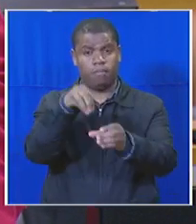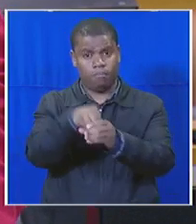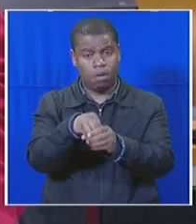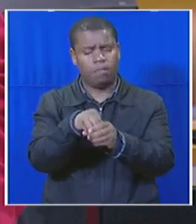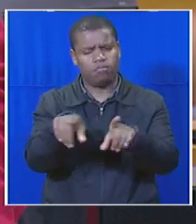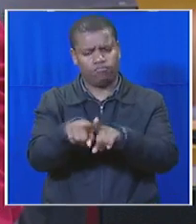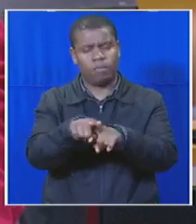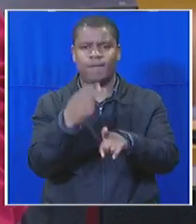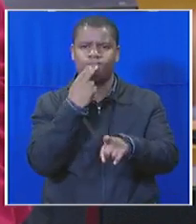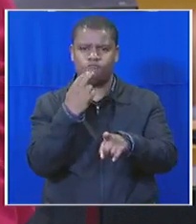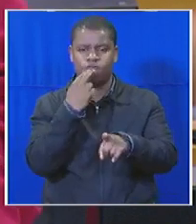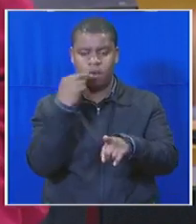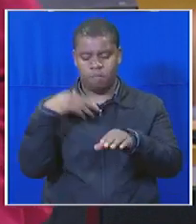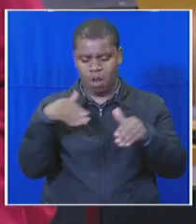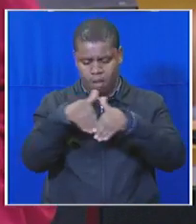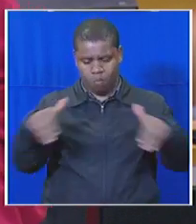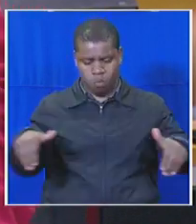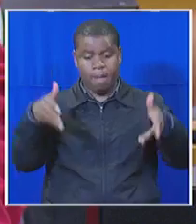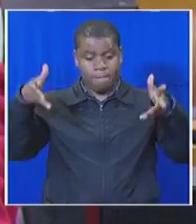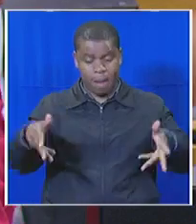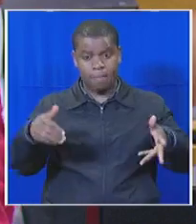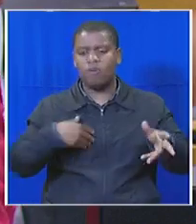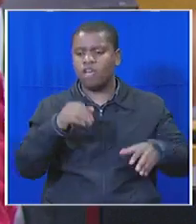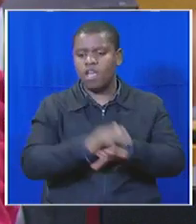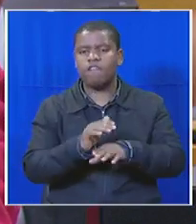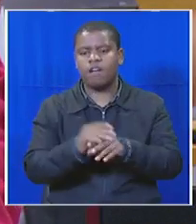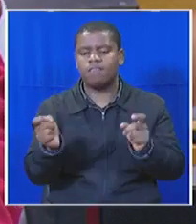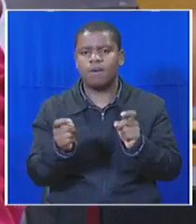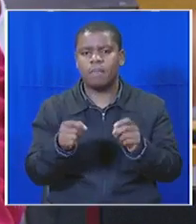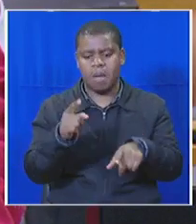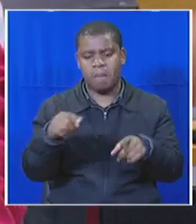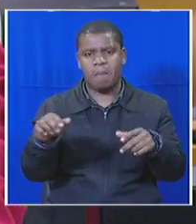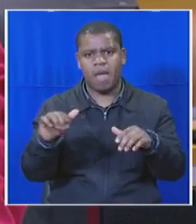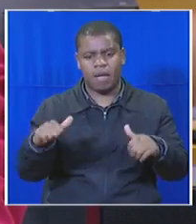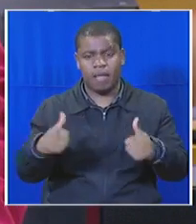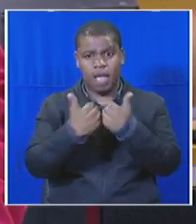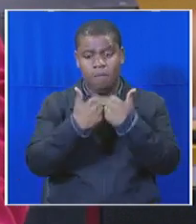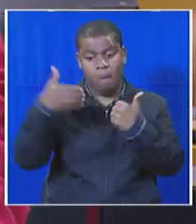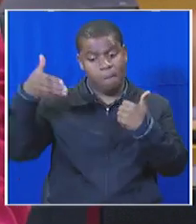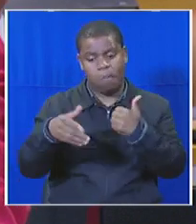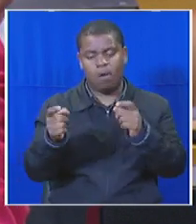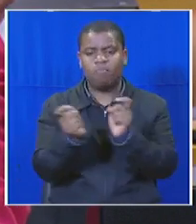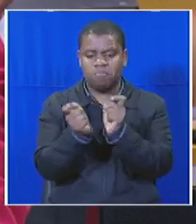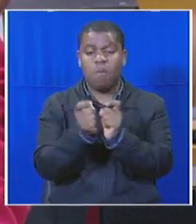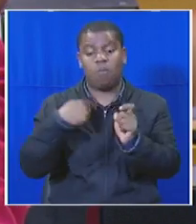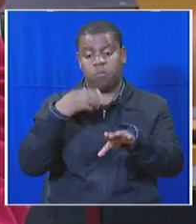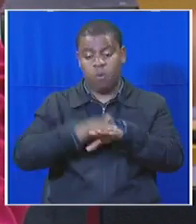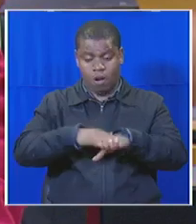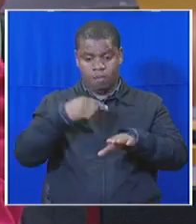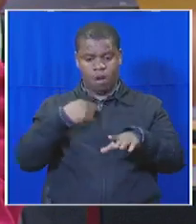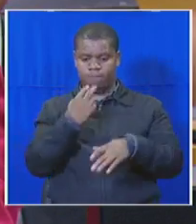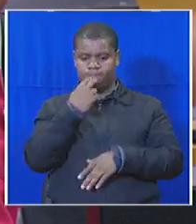mayidlalisa ibhola enze sure ukuthi akathathi isayidi ukuze abantu begcine bengalimali.